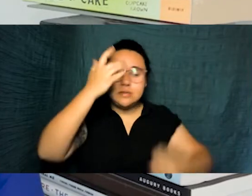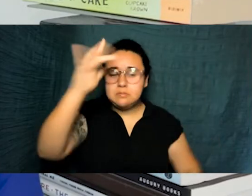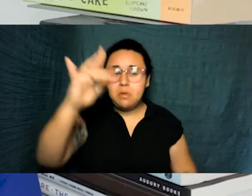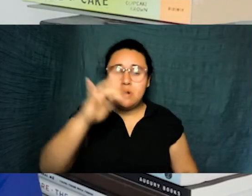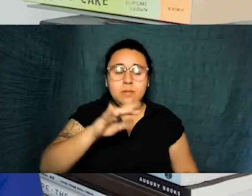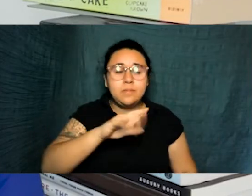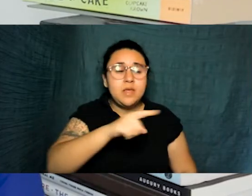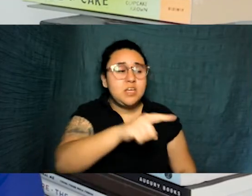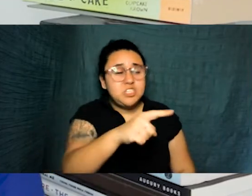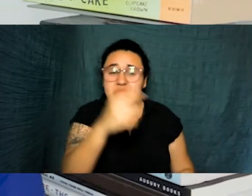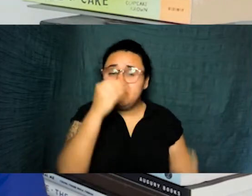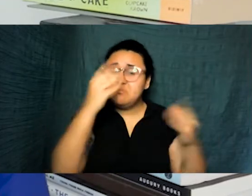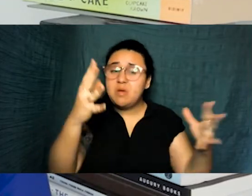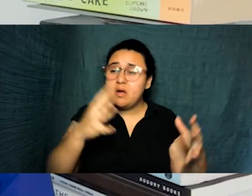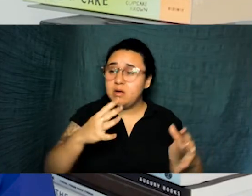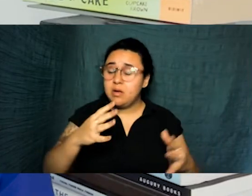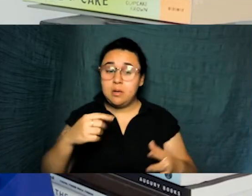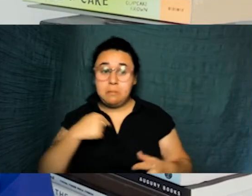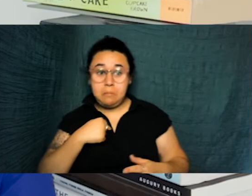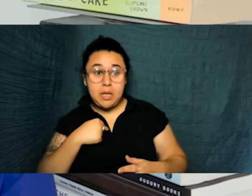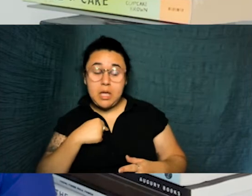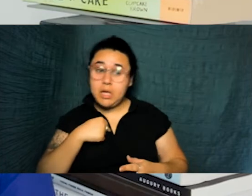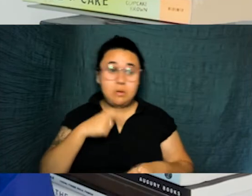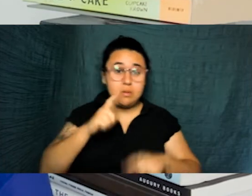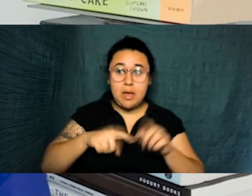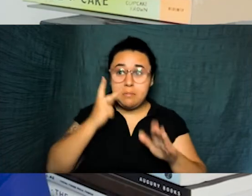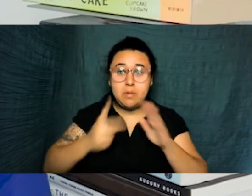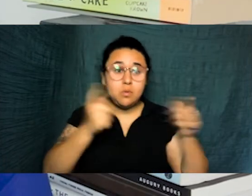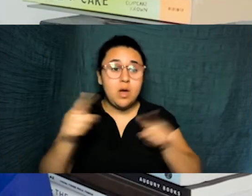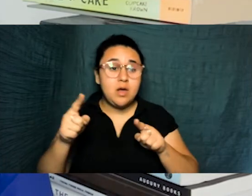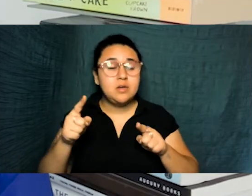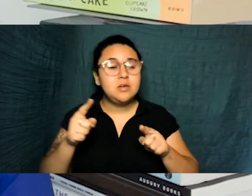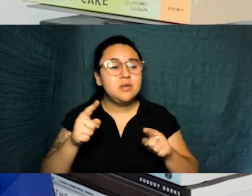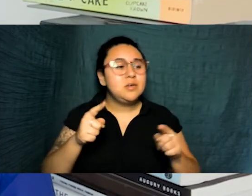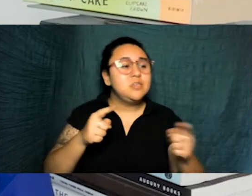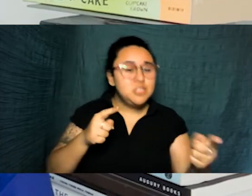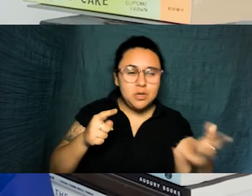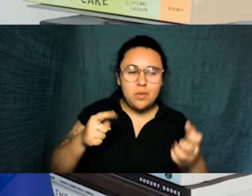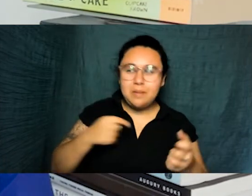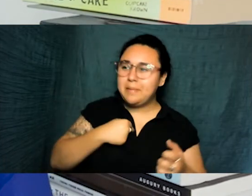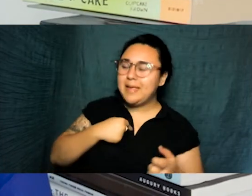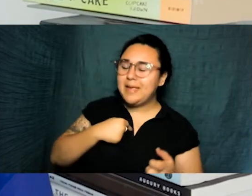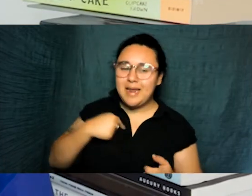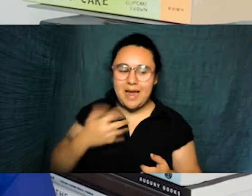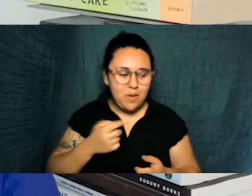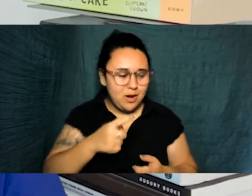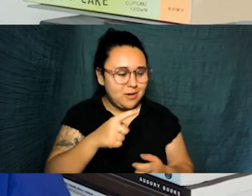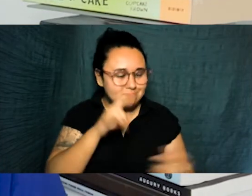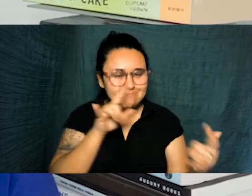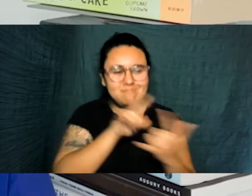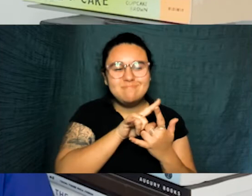was unpredictable with me. She just wanted me, and I just wanted her. She deserved that